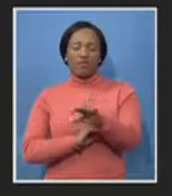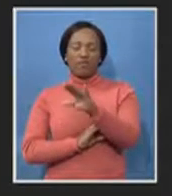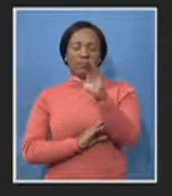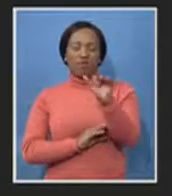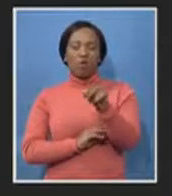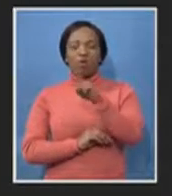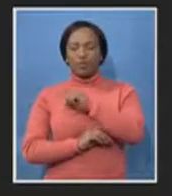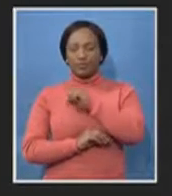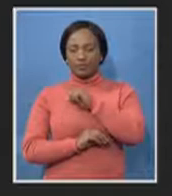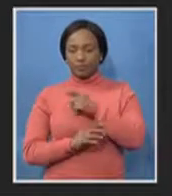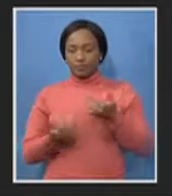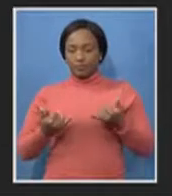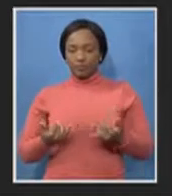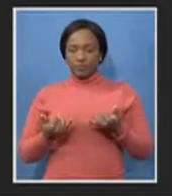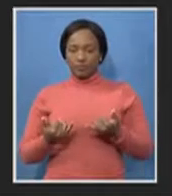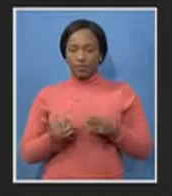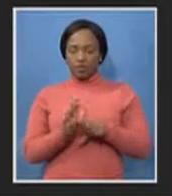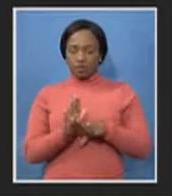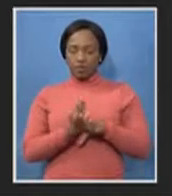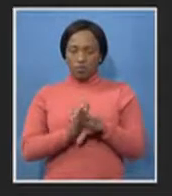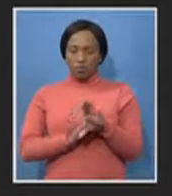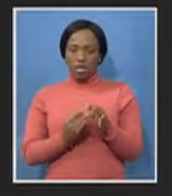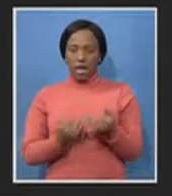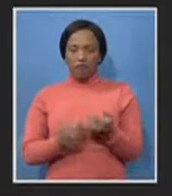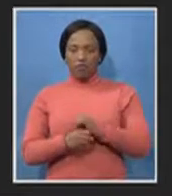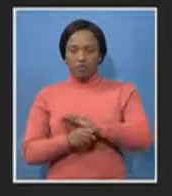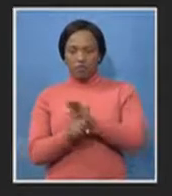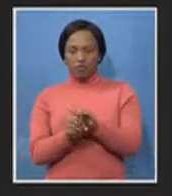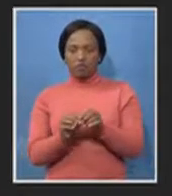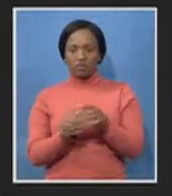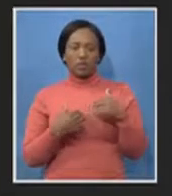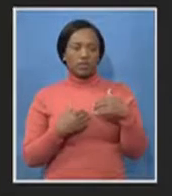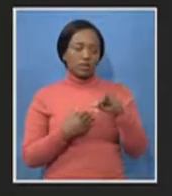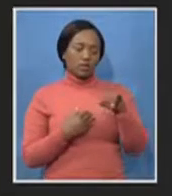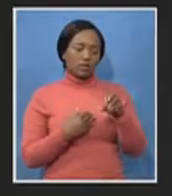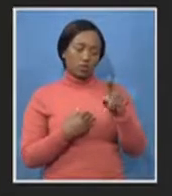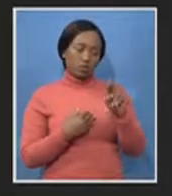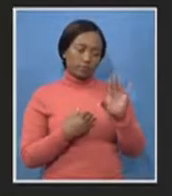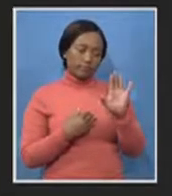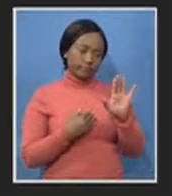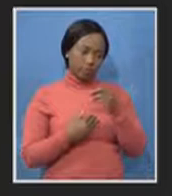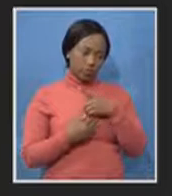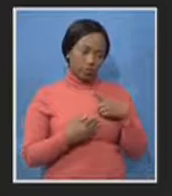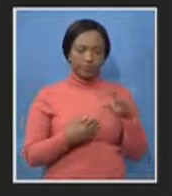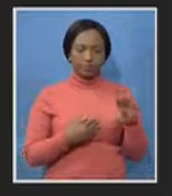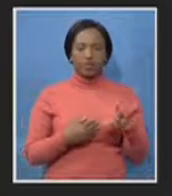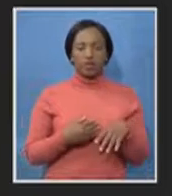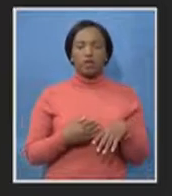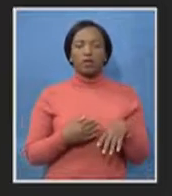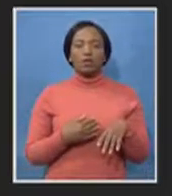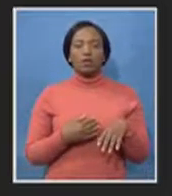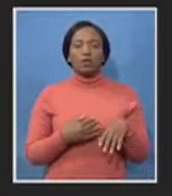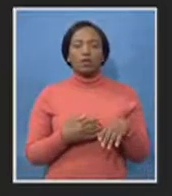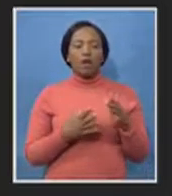epidemic? We'll start with you, Dr. John. No, thank you. I think pool testing is a known technique that we've used